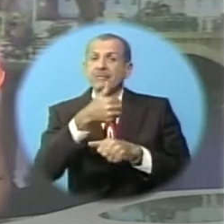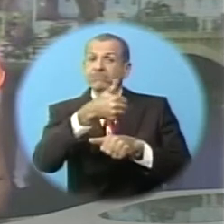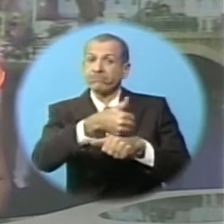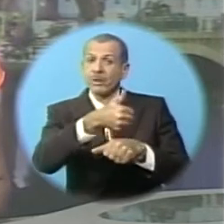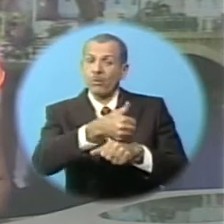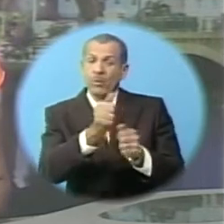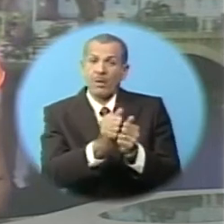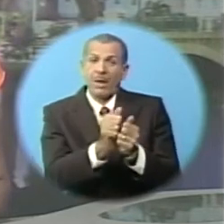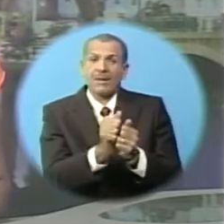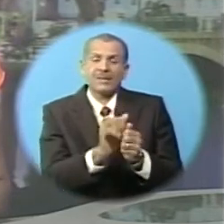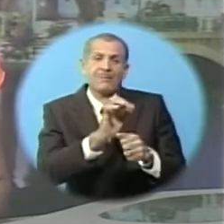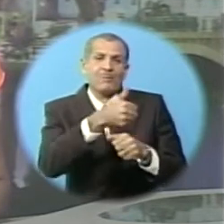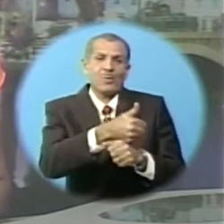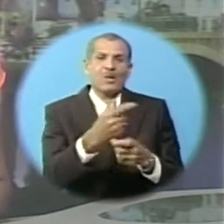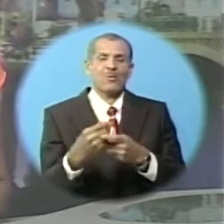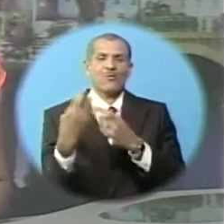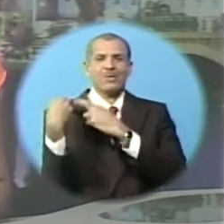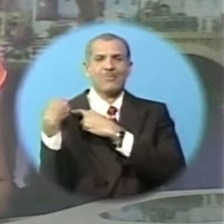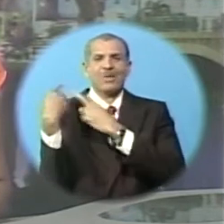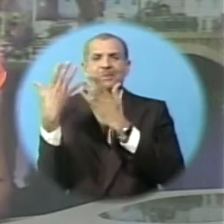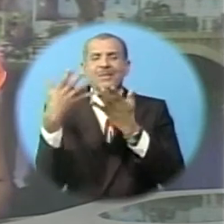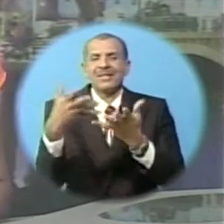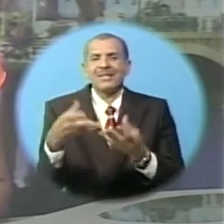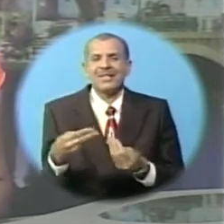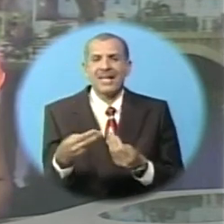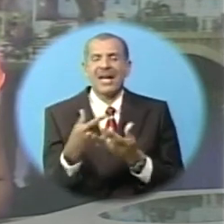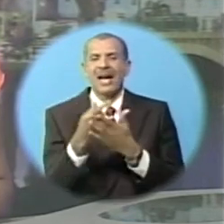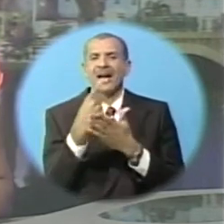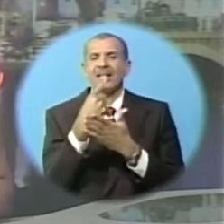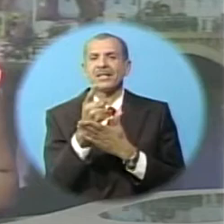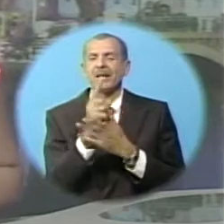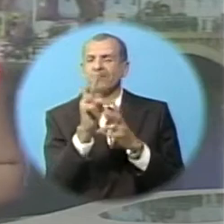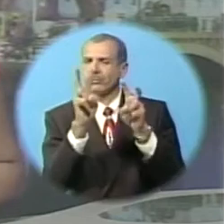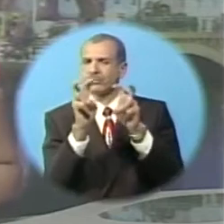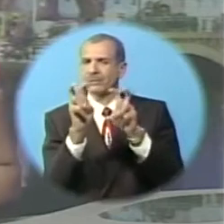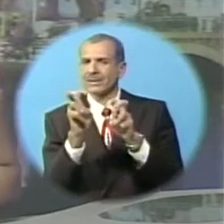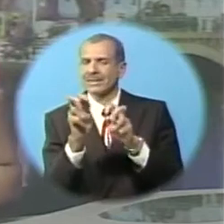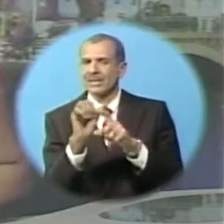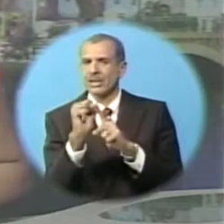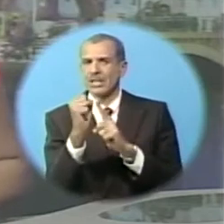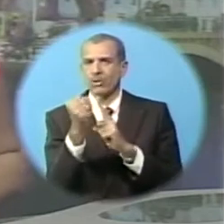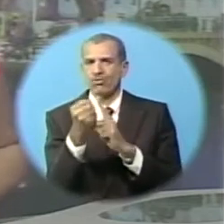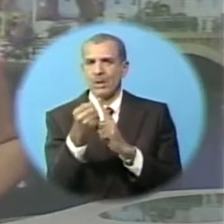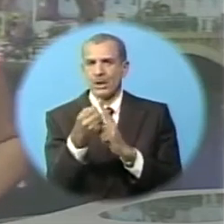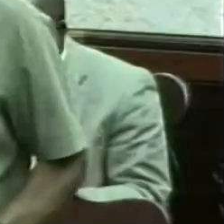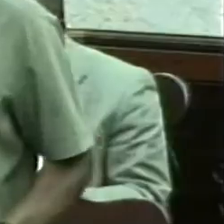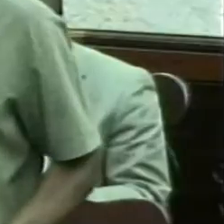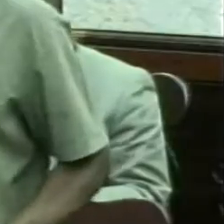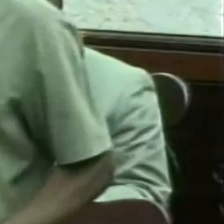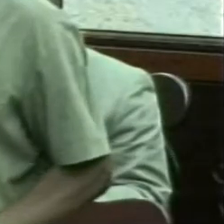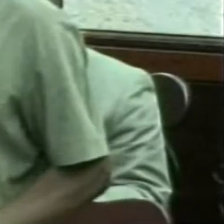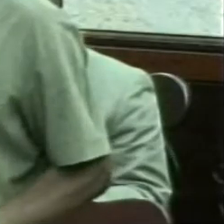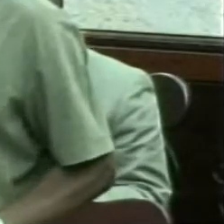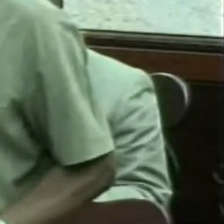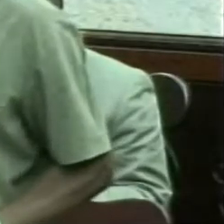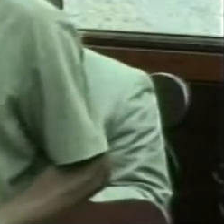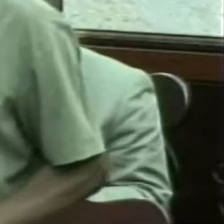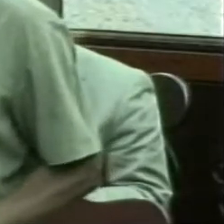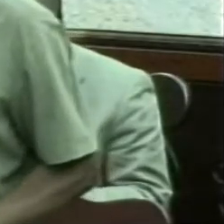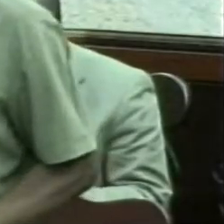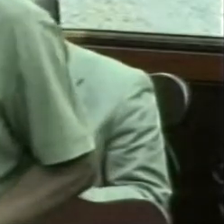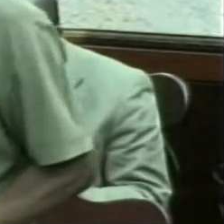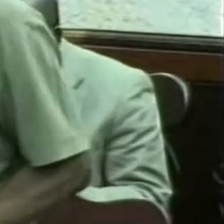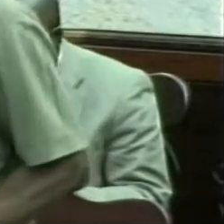with the responsibility to solve the problem are constantly monitoring that situation. We are monitoring the situation